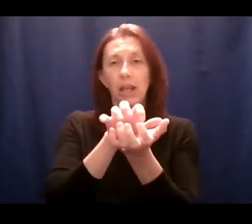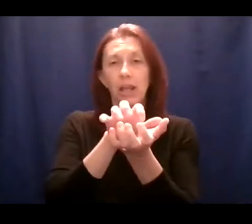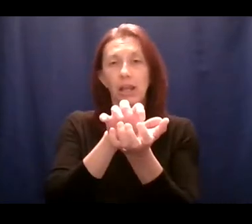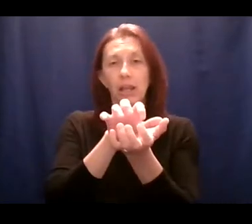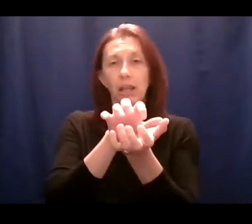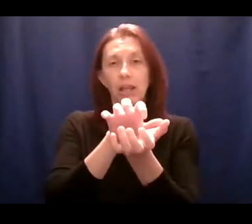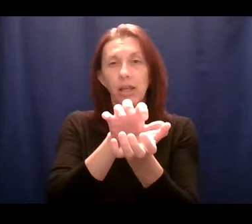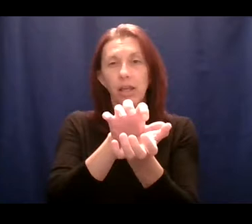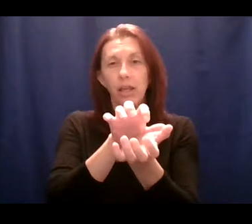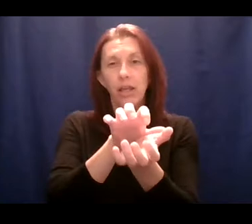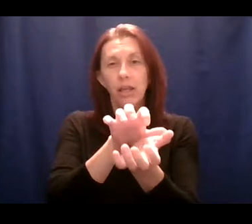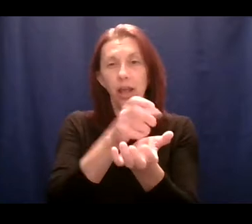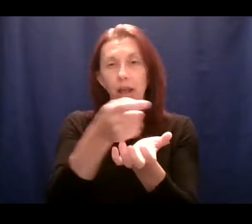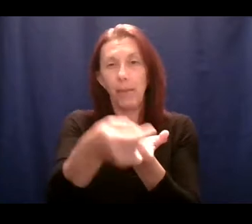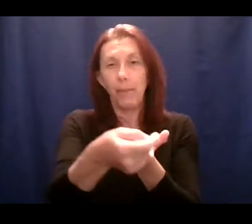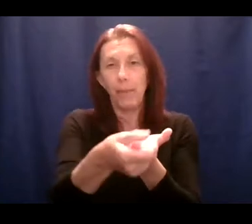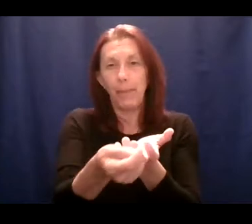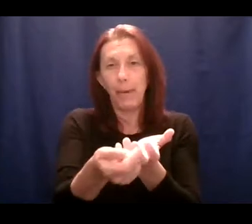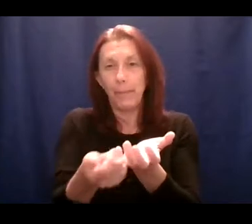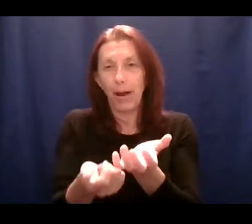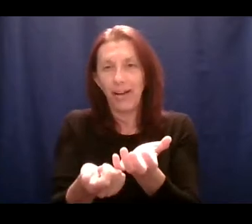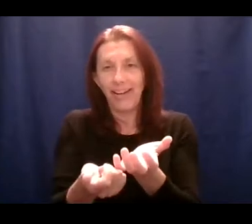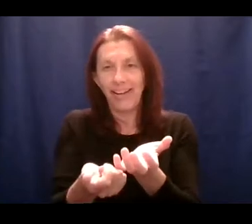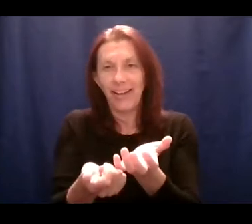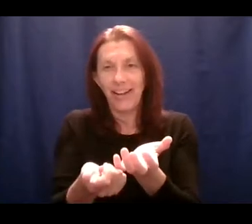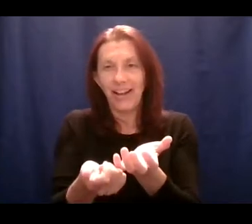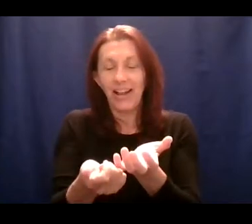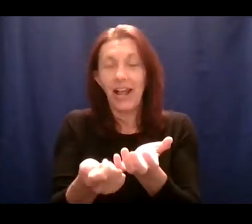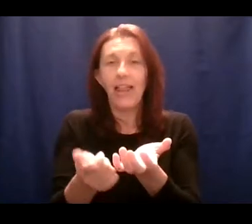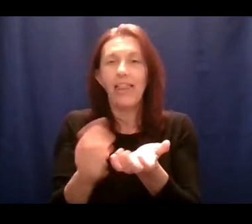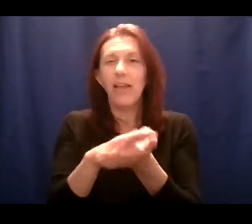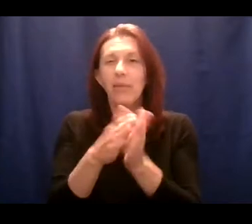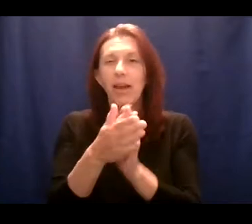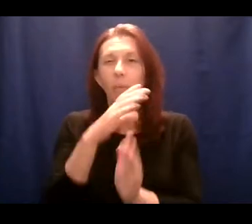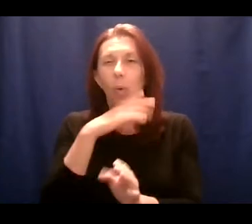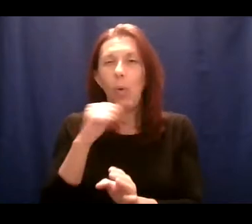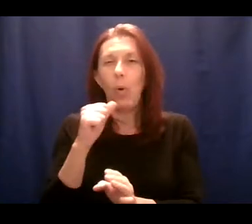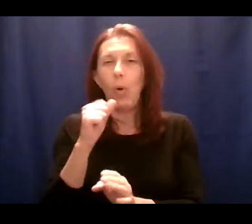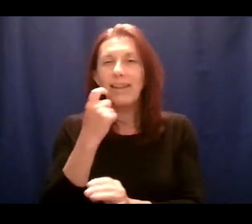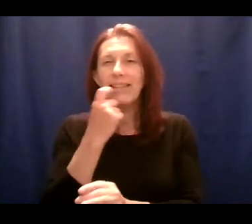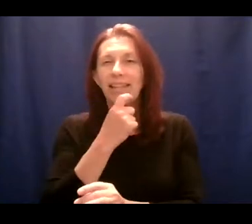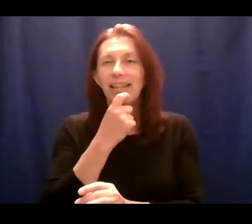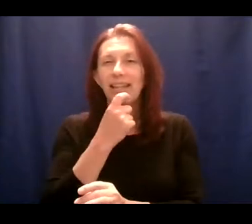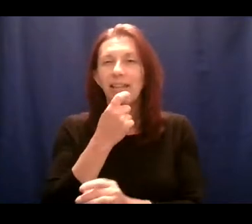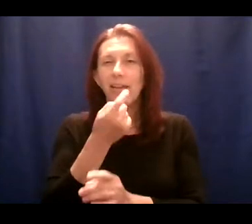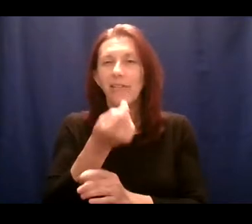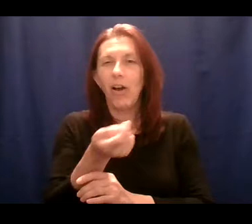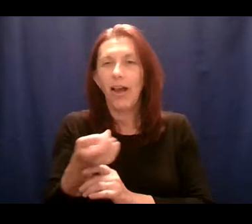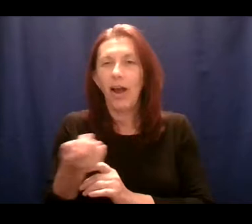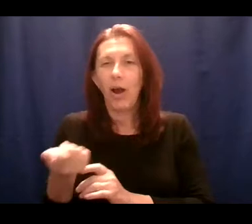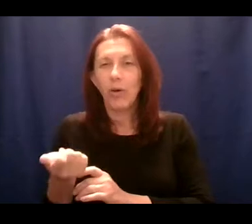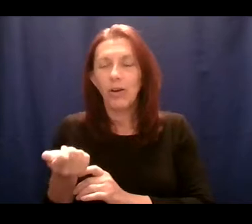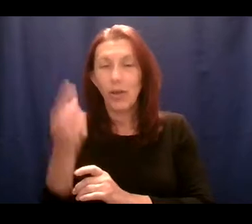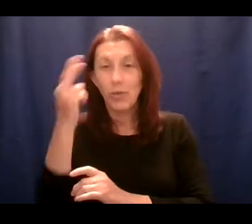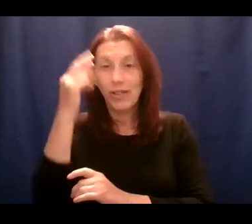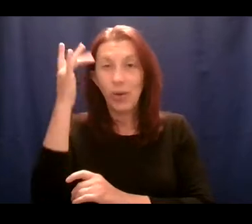And one of the reasons they fall out is, again, because they have that cartilaginous jaw, not bone like us. And